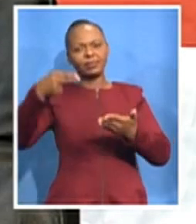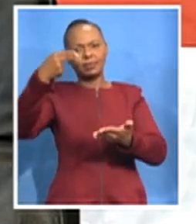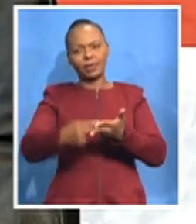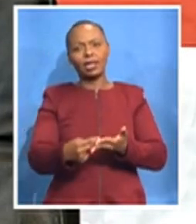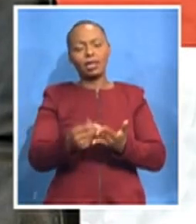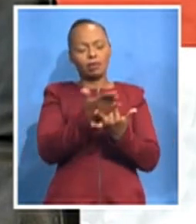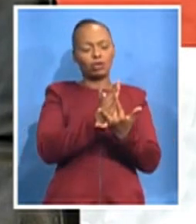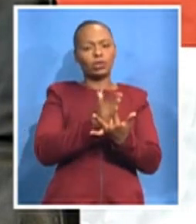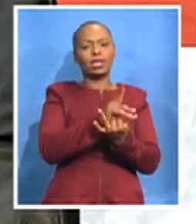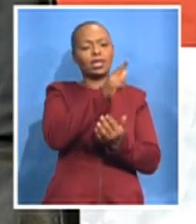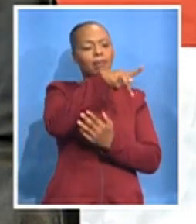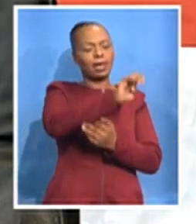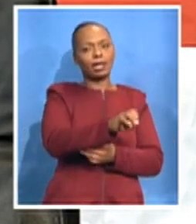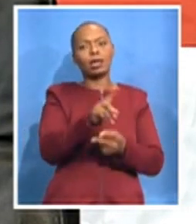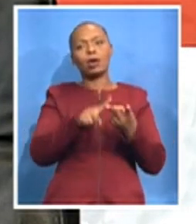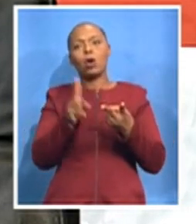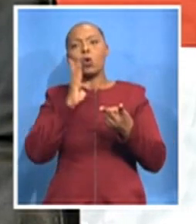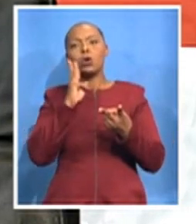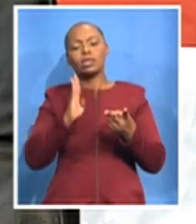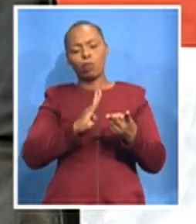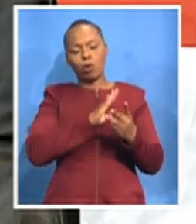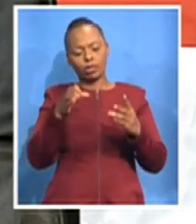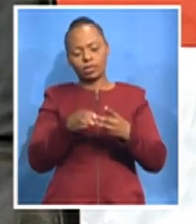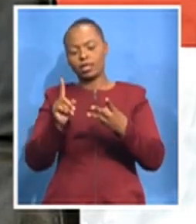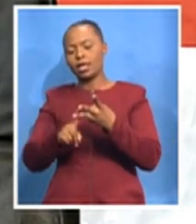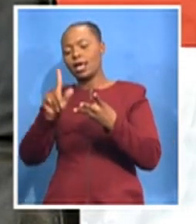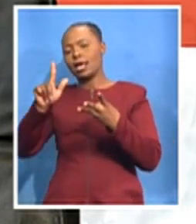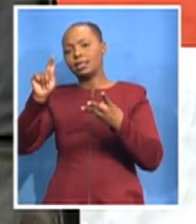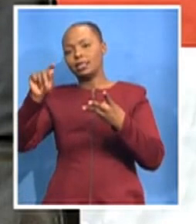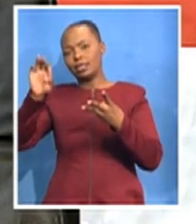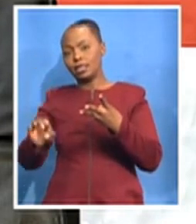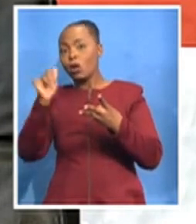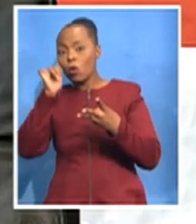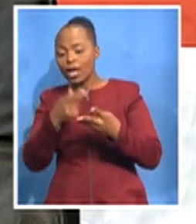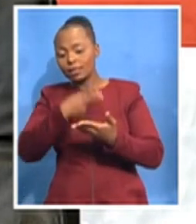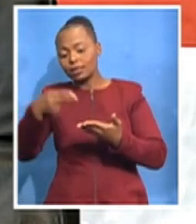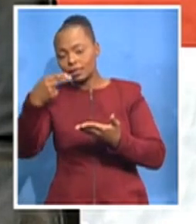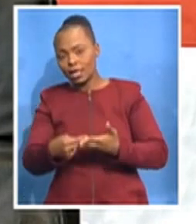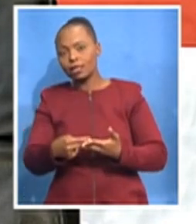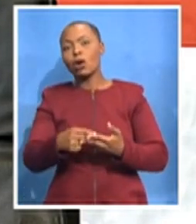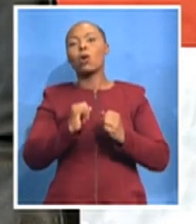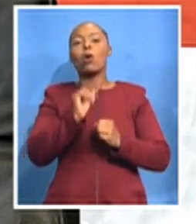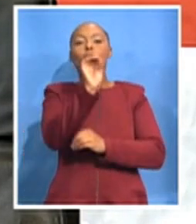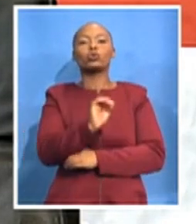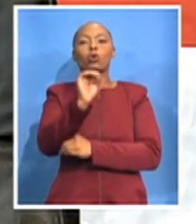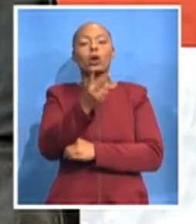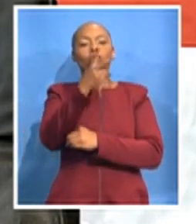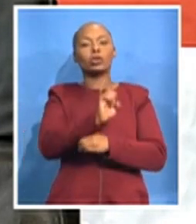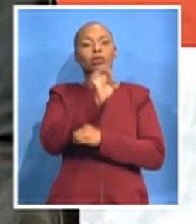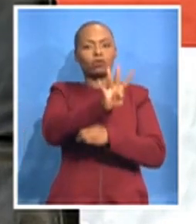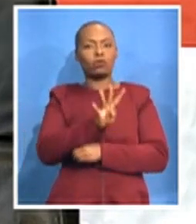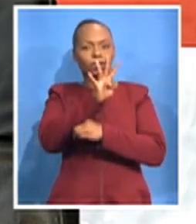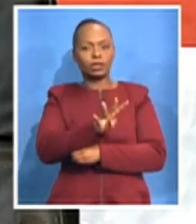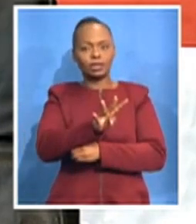and LTE. It was October 2014, which Lepelle was represented by Mr. Lukhodi, whereas LTE